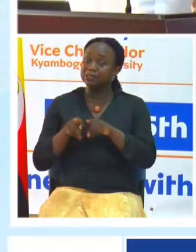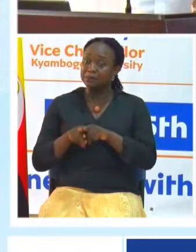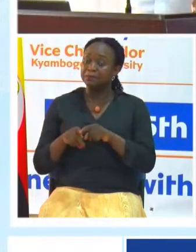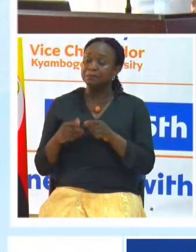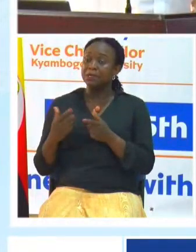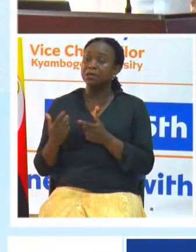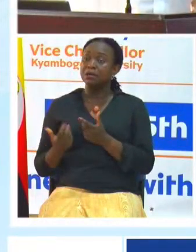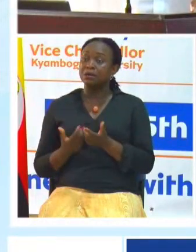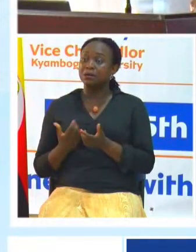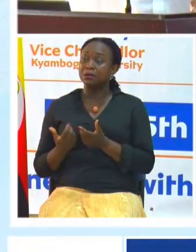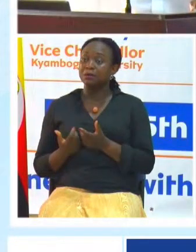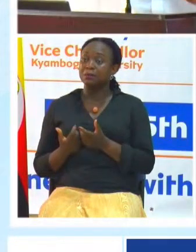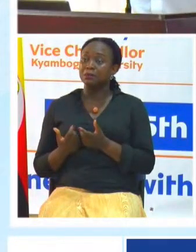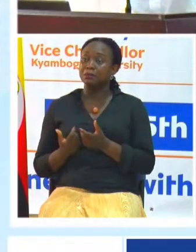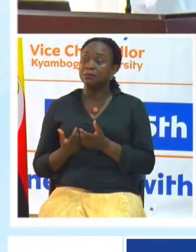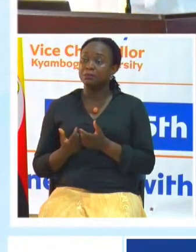to